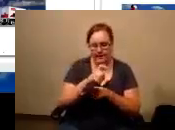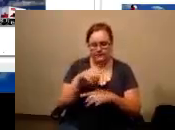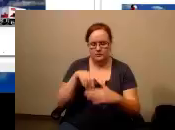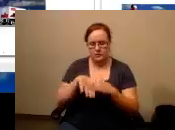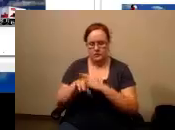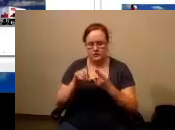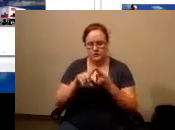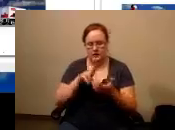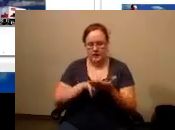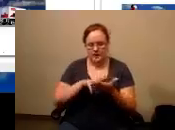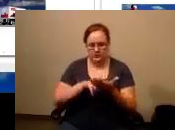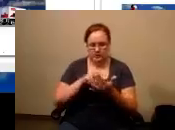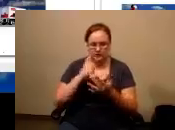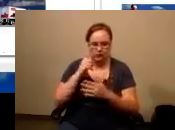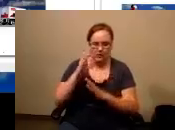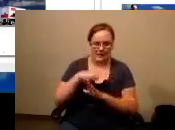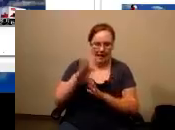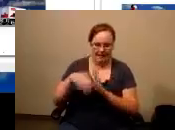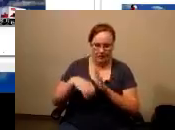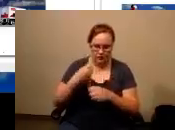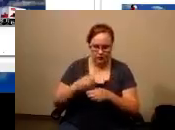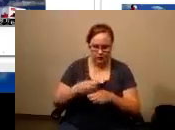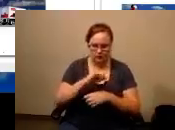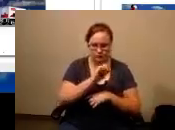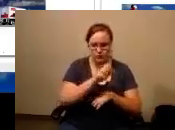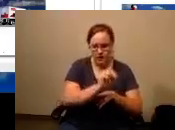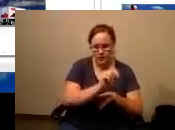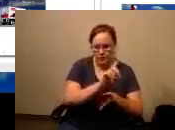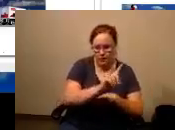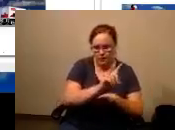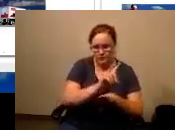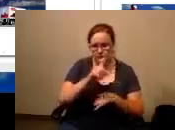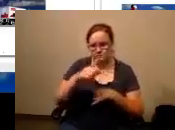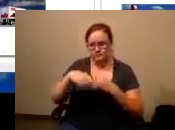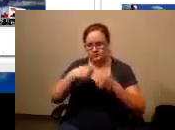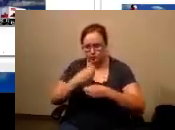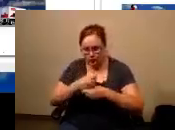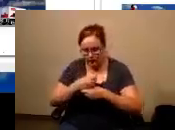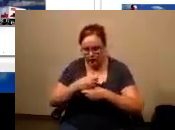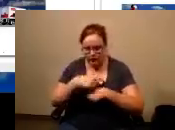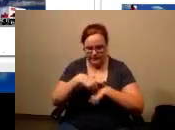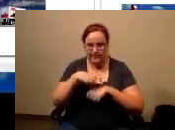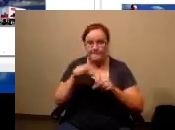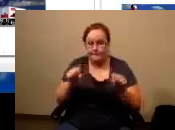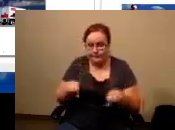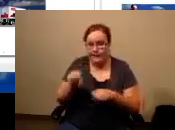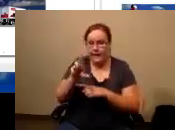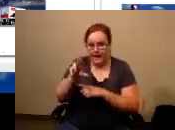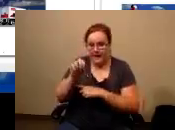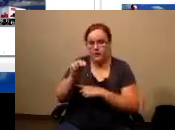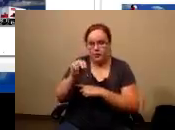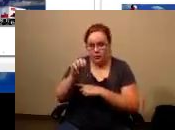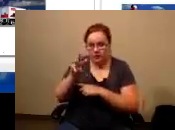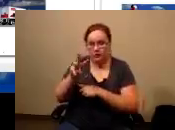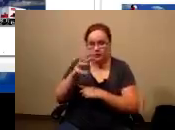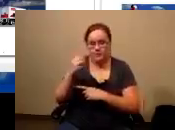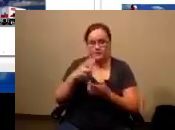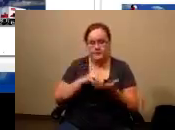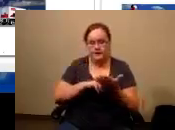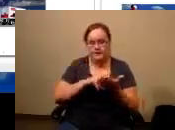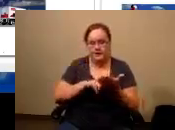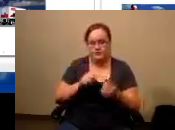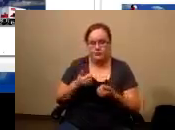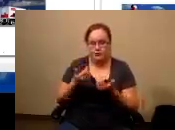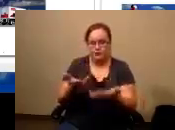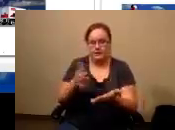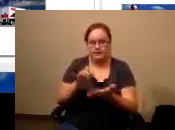contract, a calendar year contract, that begins January 1 year at a time, can be renewed, and the contract provides